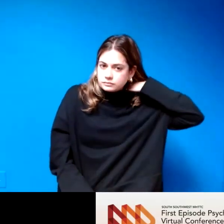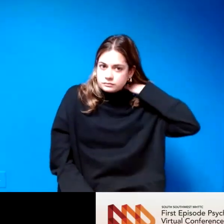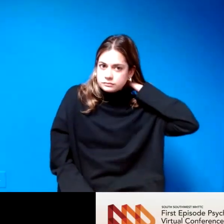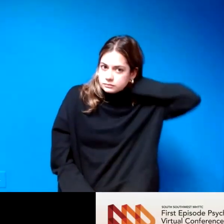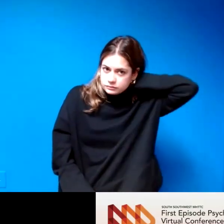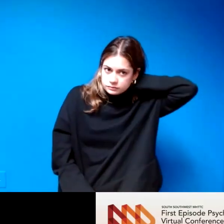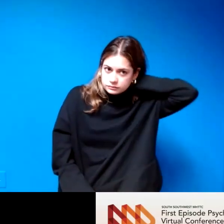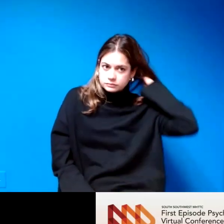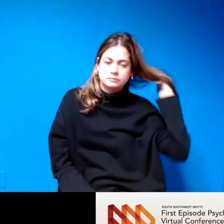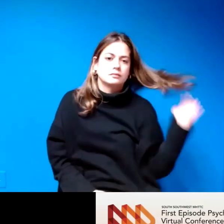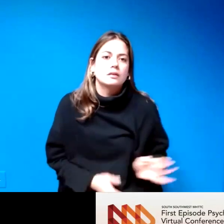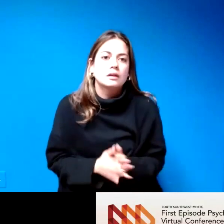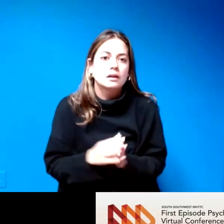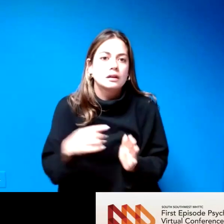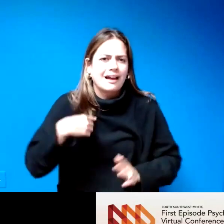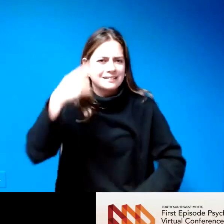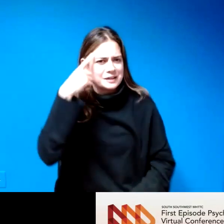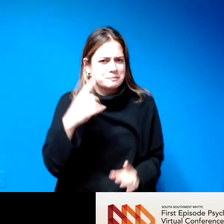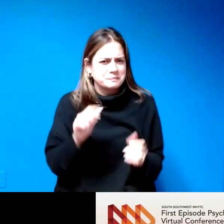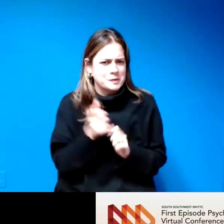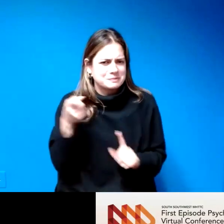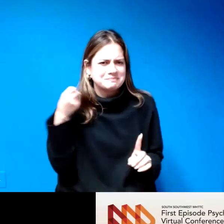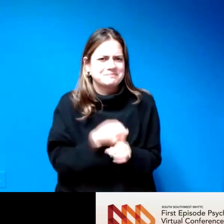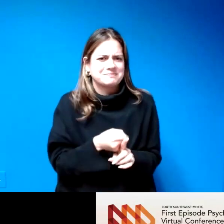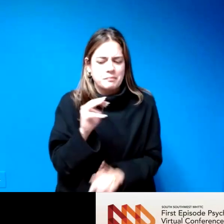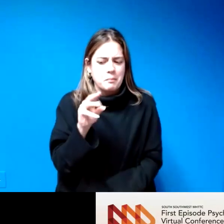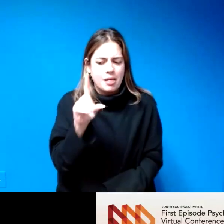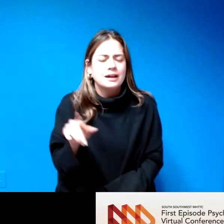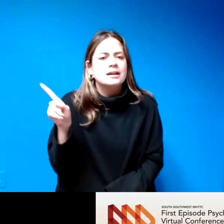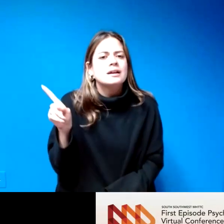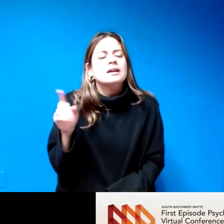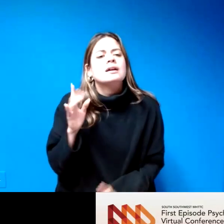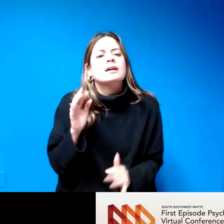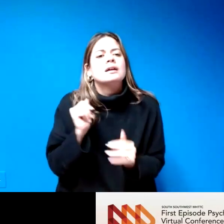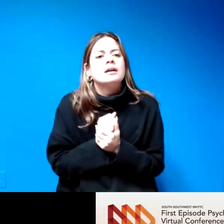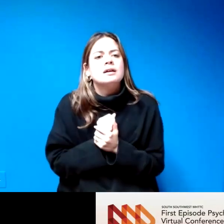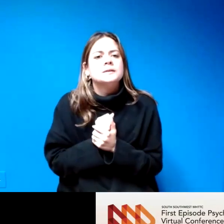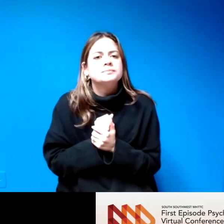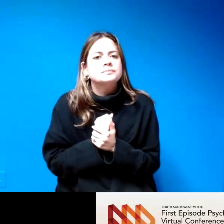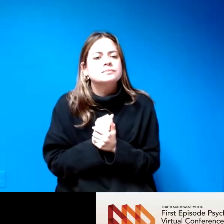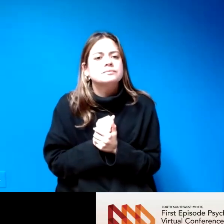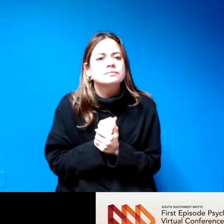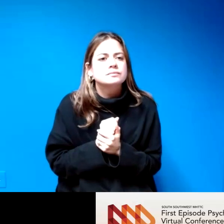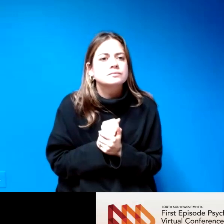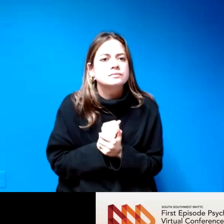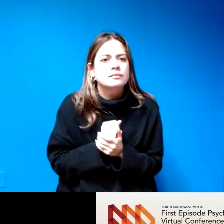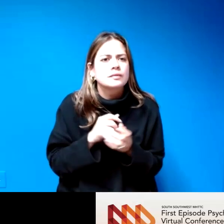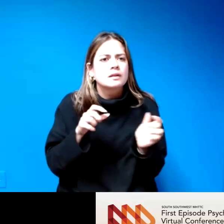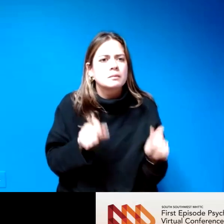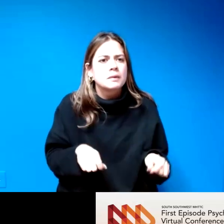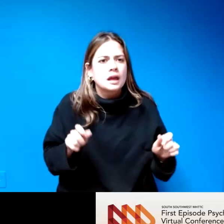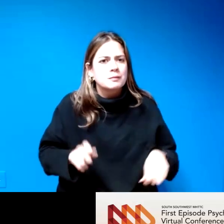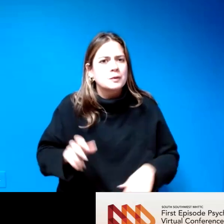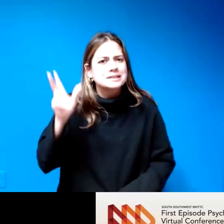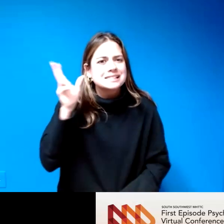I think what has been most impactful for me, Molly, once again, is to be able to listen from